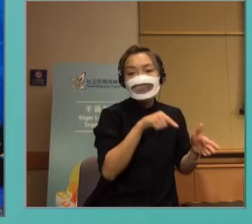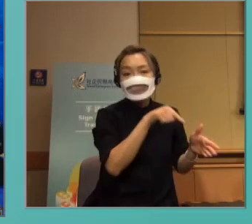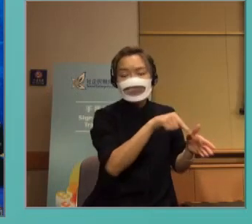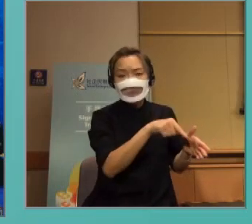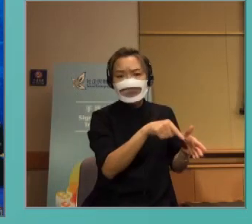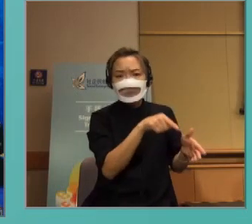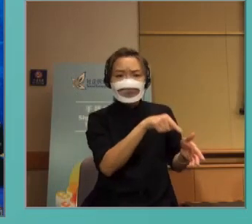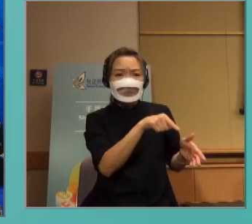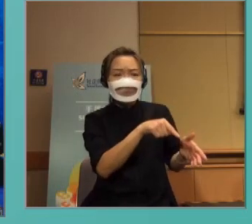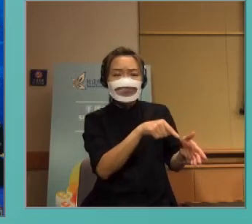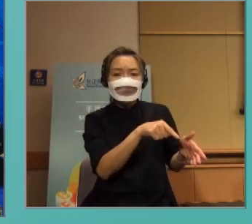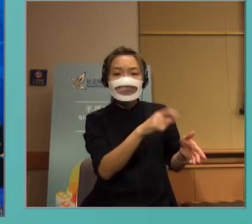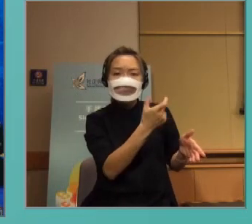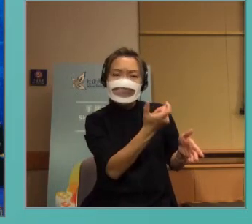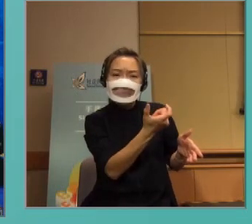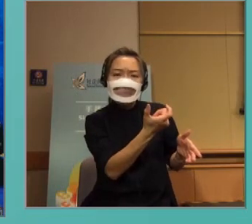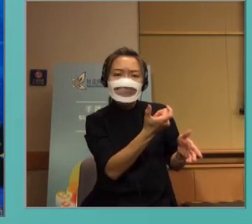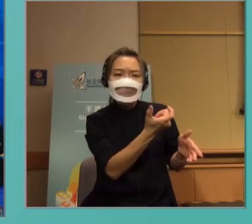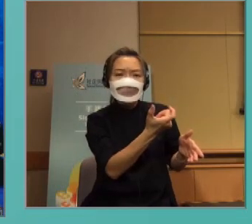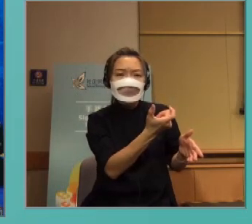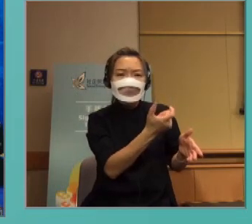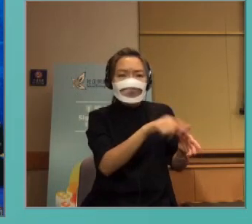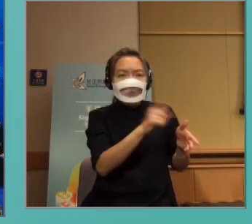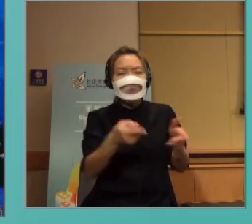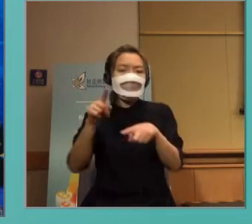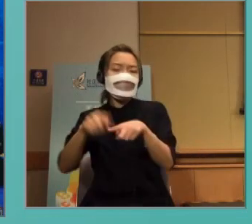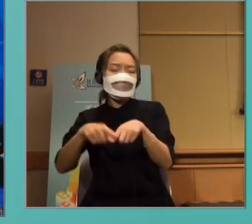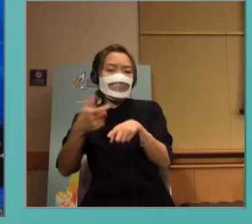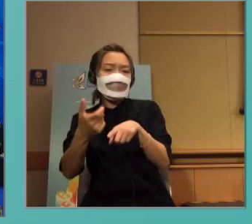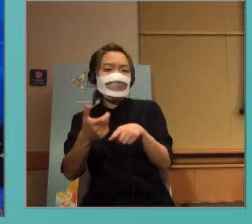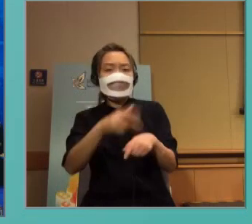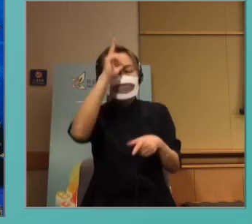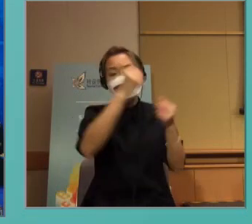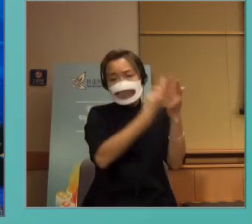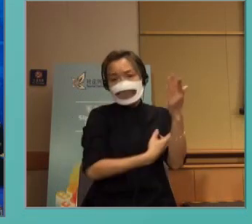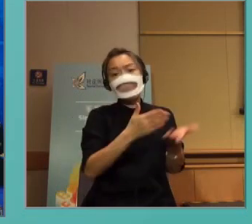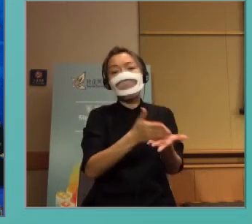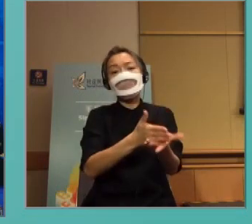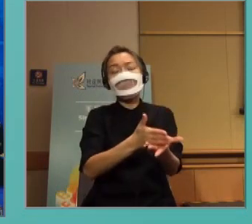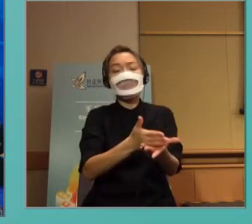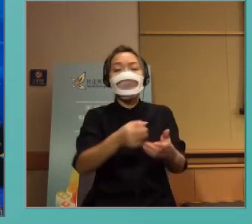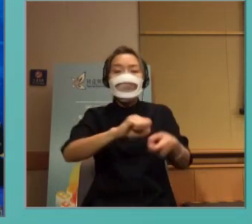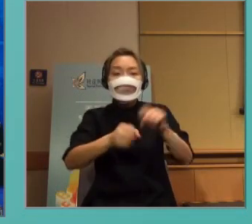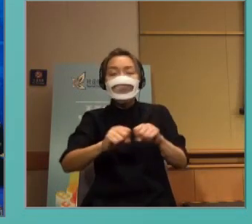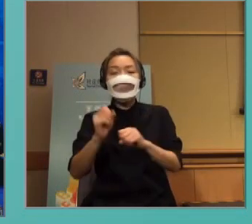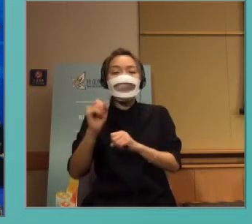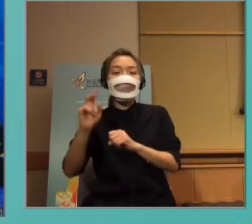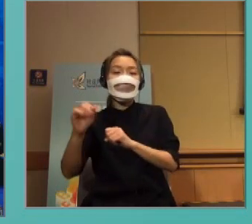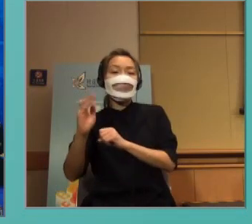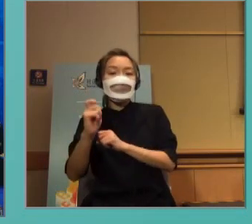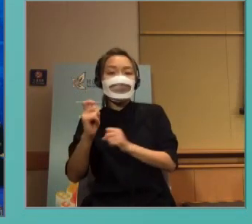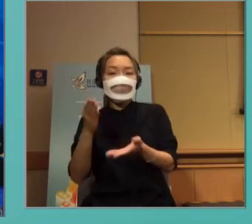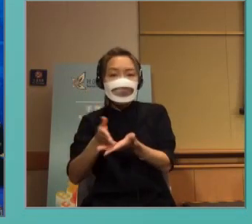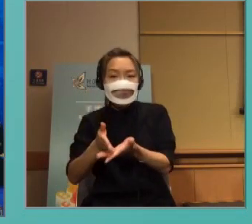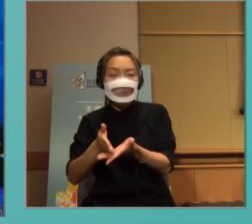And then, of course, there's the sort of tech and sort of the utility NFTs that are maybe slightly different and have actual different applications. But because